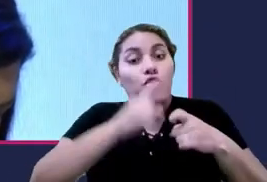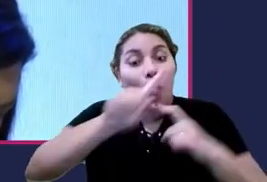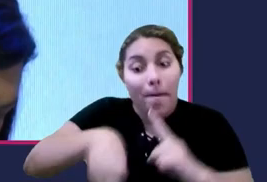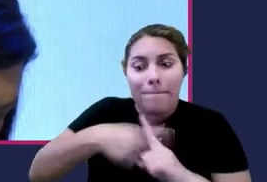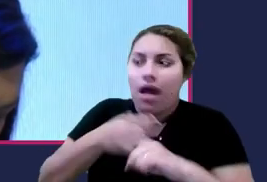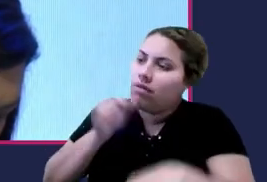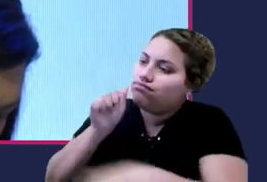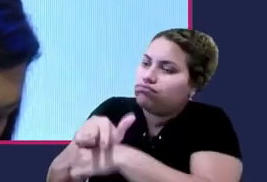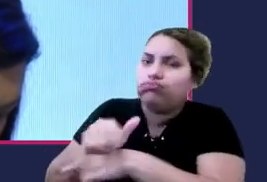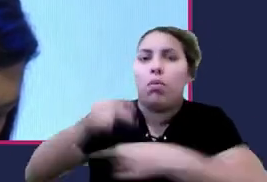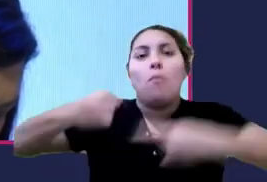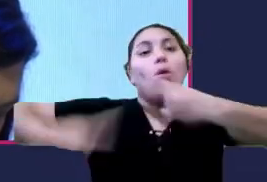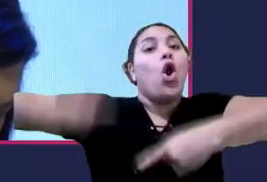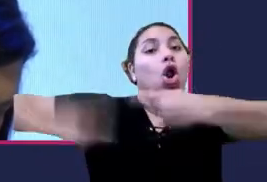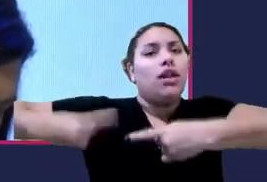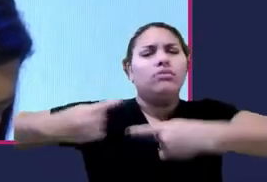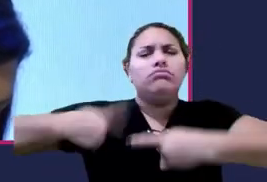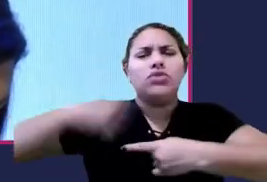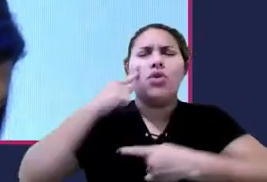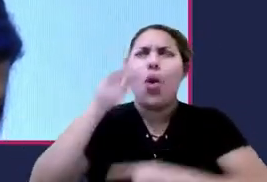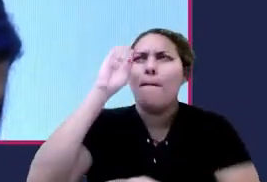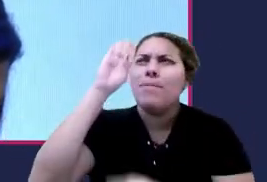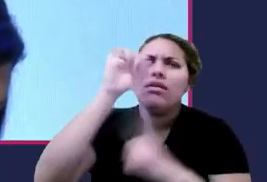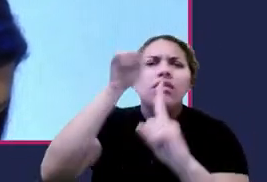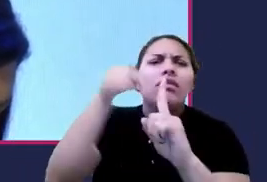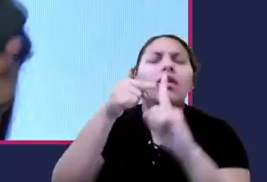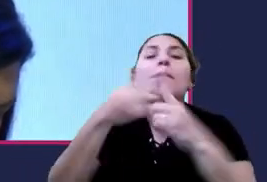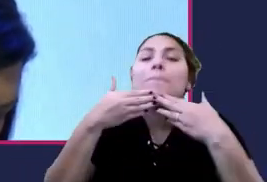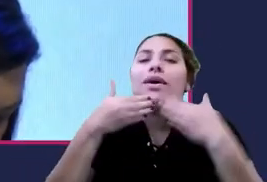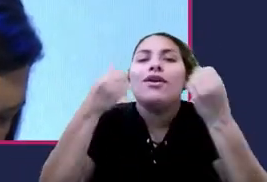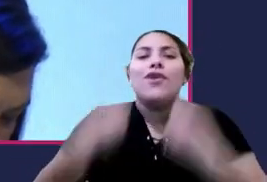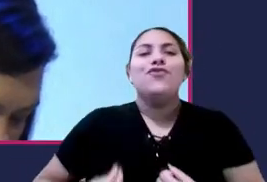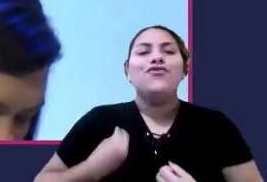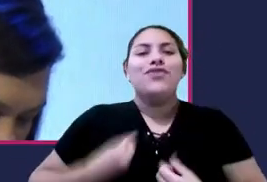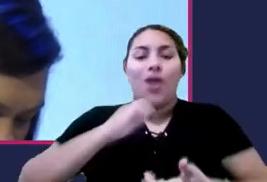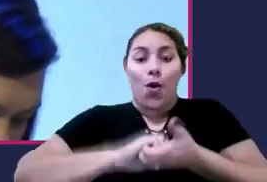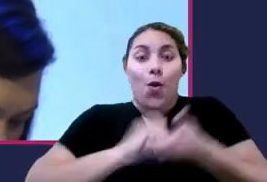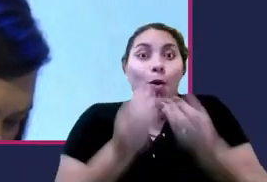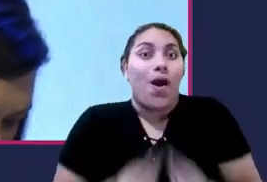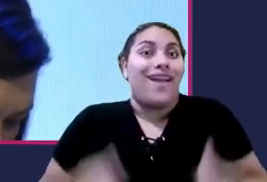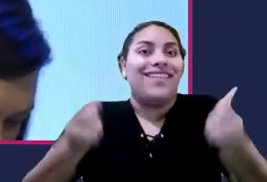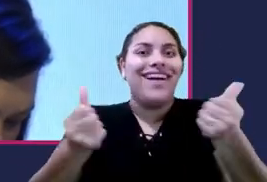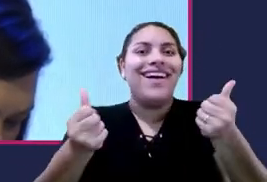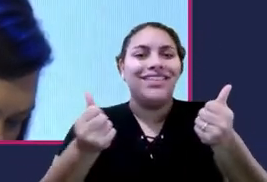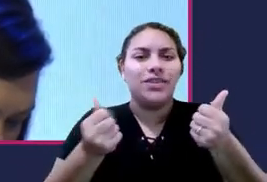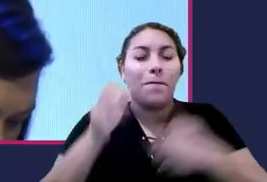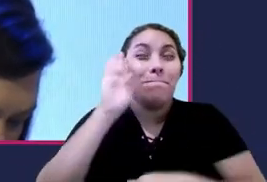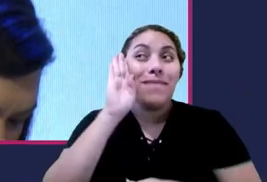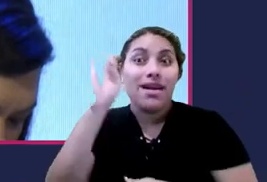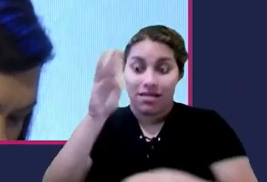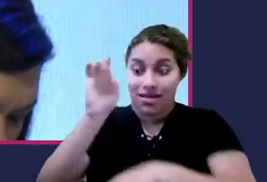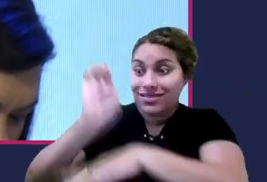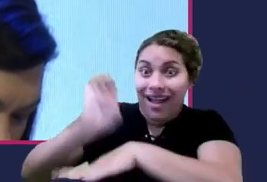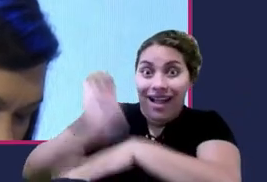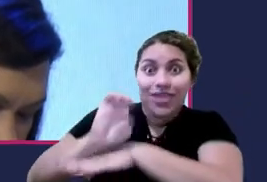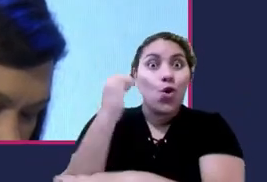politics with the goal of improving the quality of life of people, especially in my state, which is